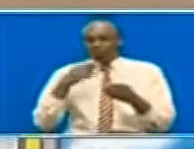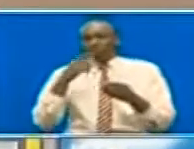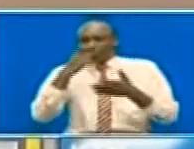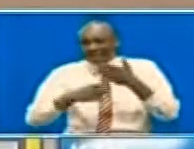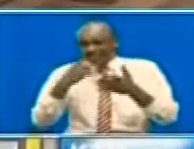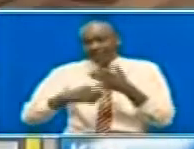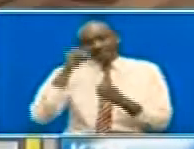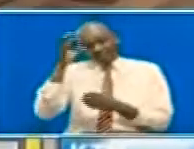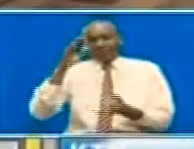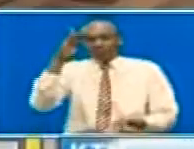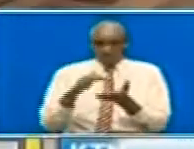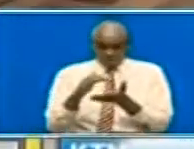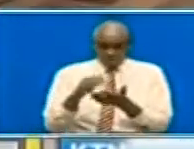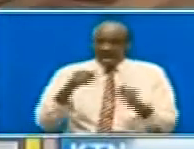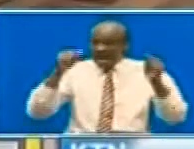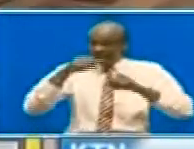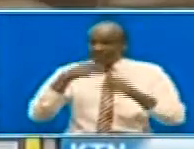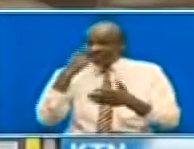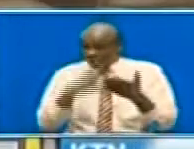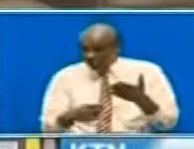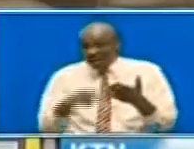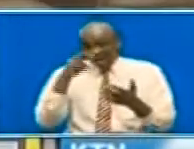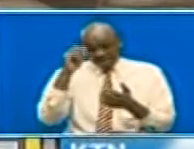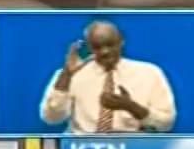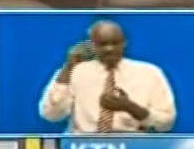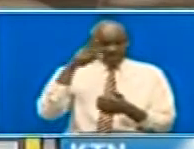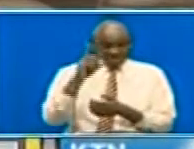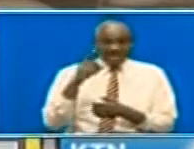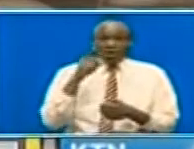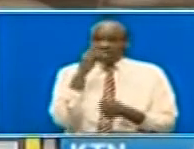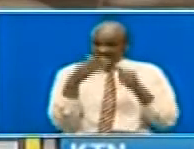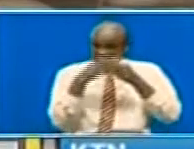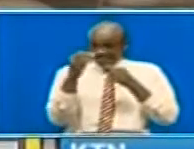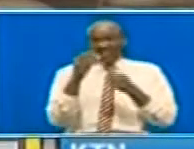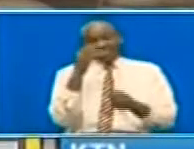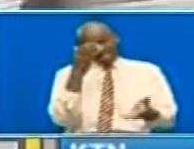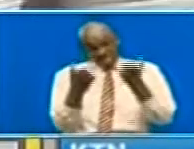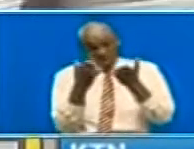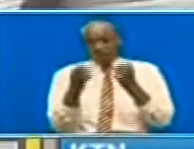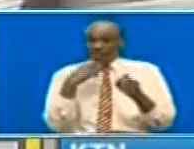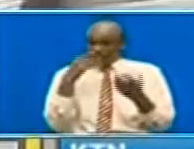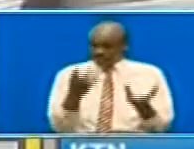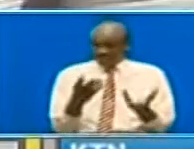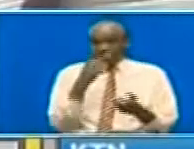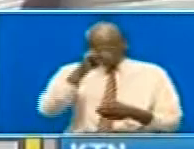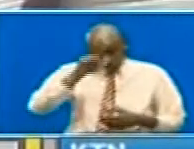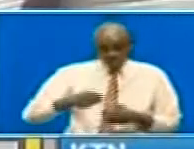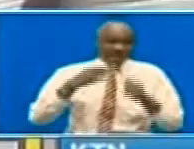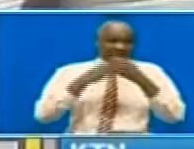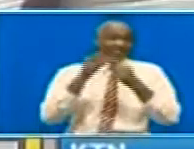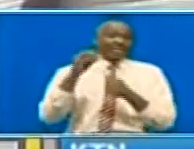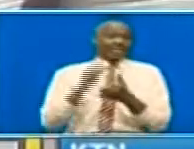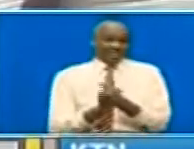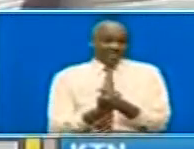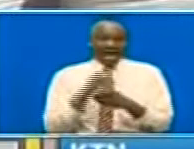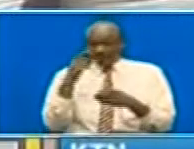of maize. Through the agreement, NCPB will sell a 90-kilogram bag of maize to millers at 2,800 shillings